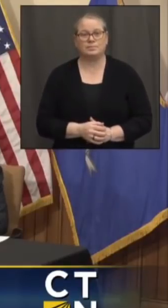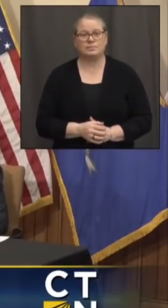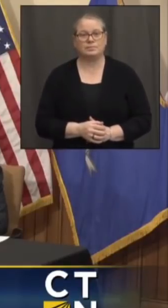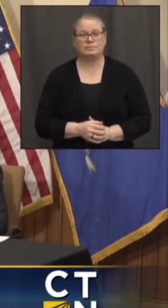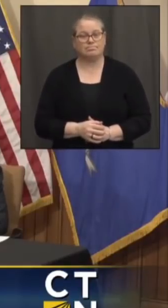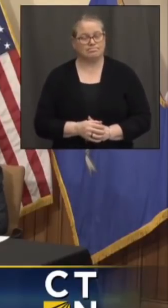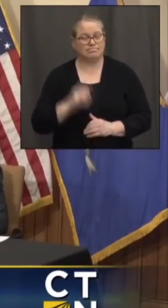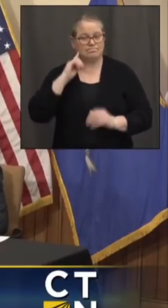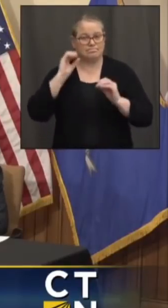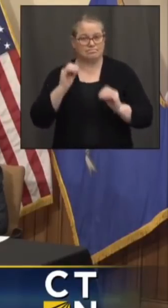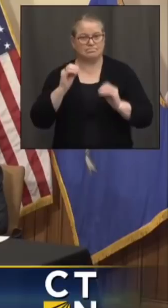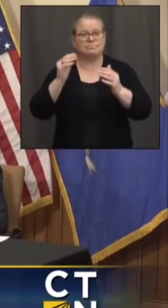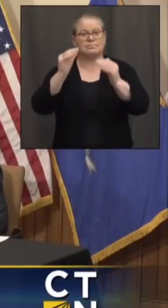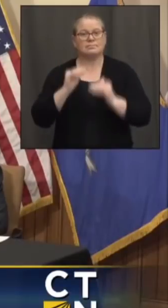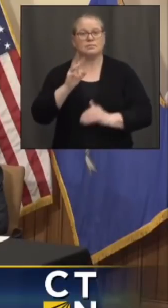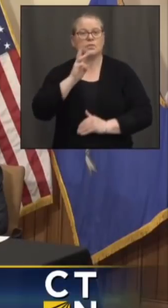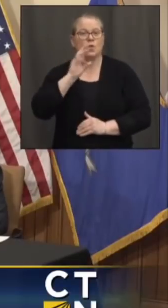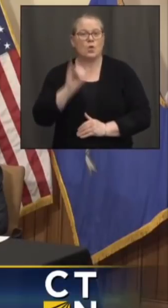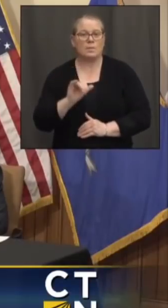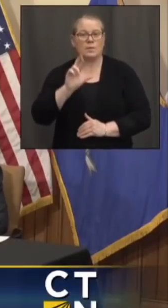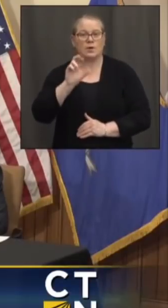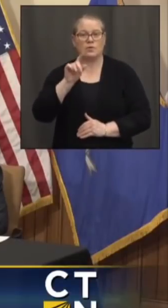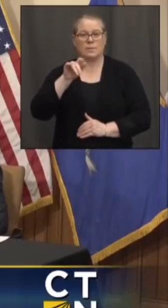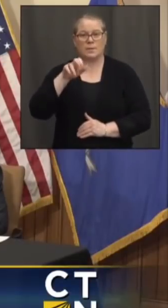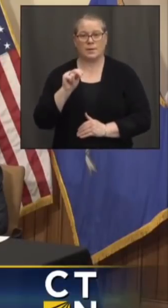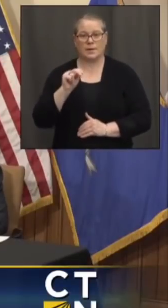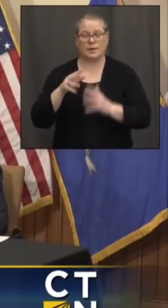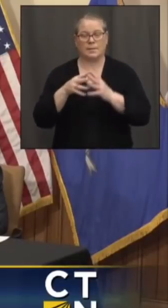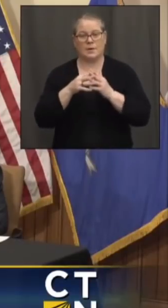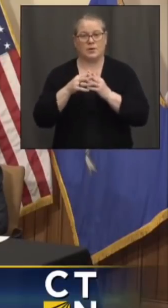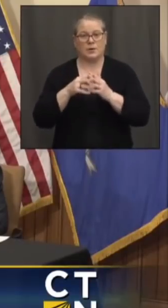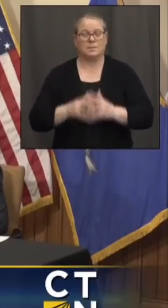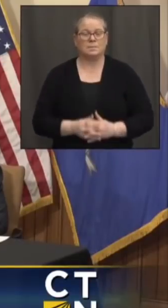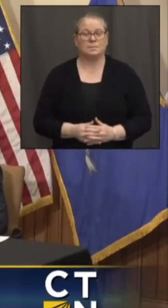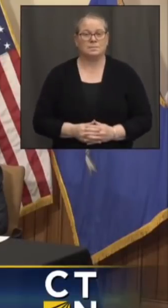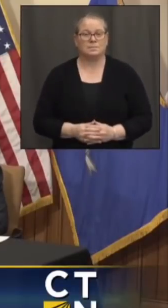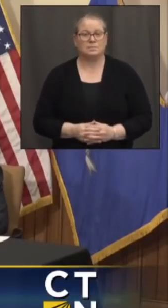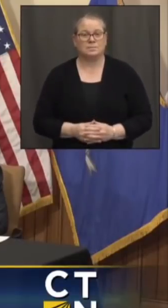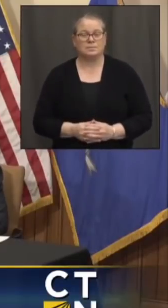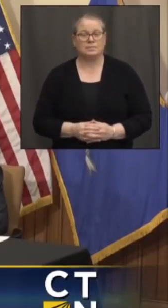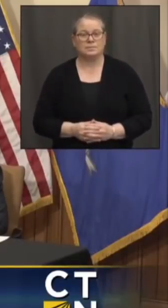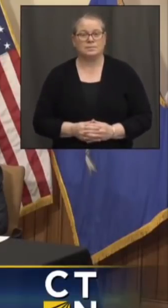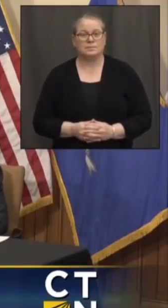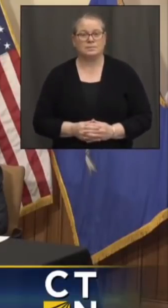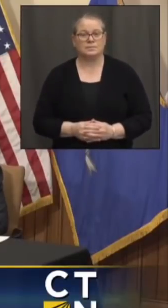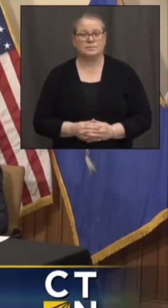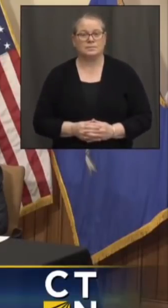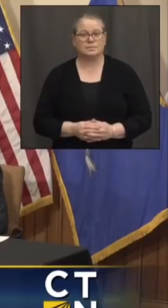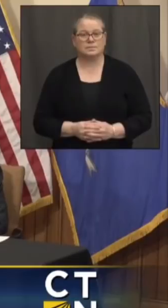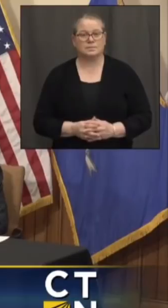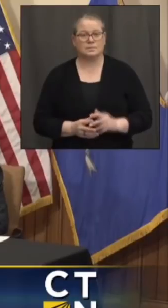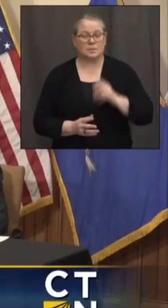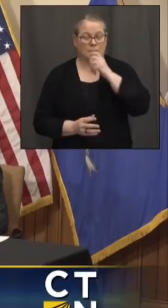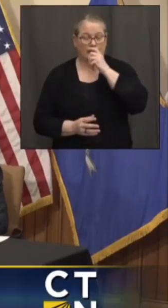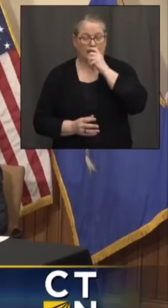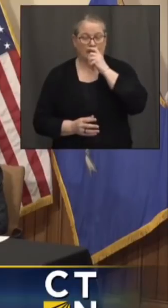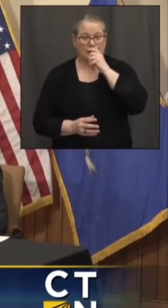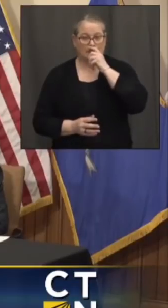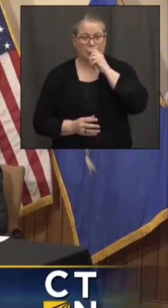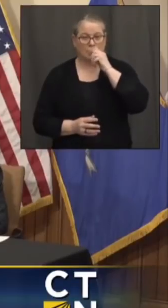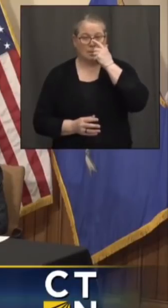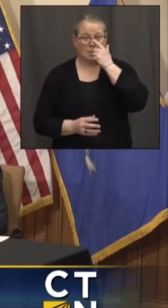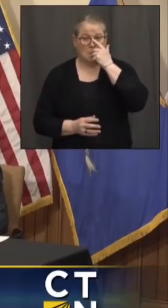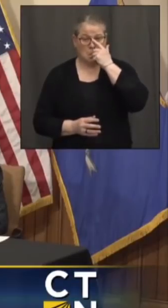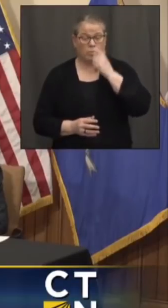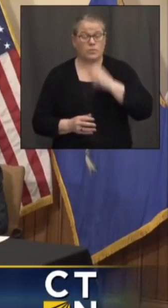The Waterbury Republican American. Thanks, Max. Governor,